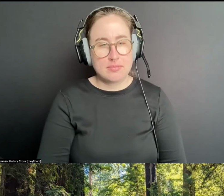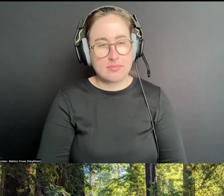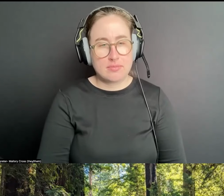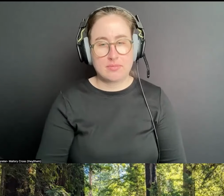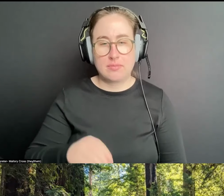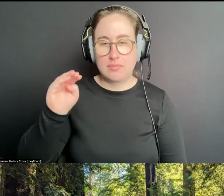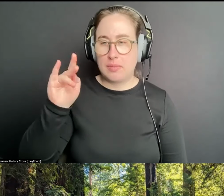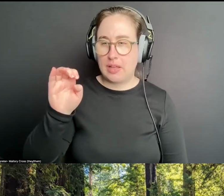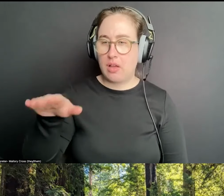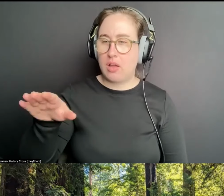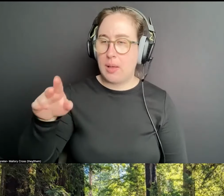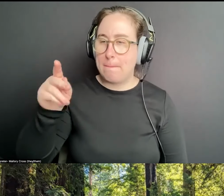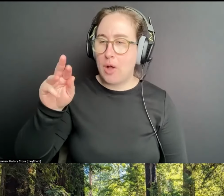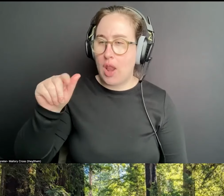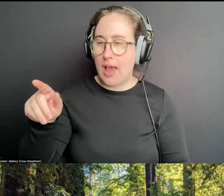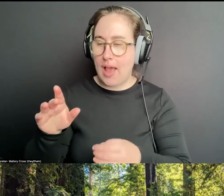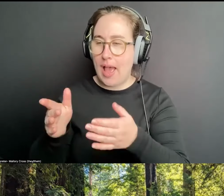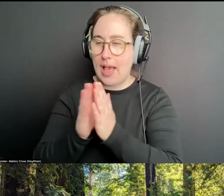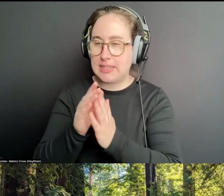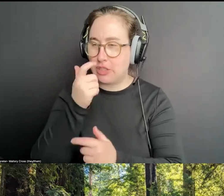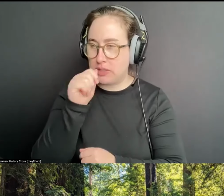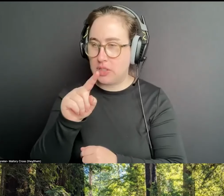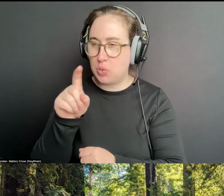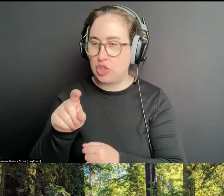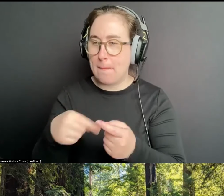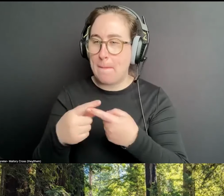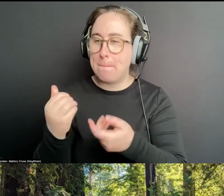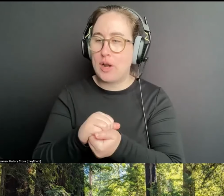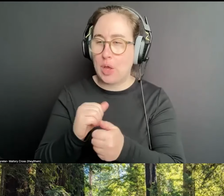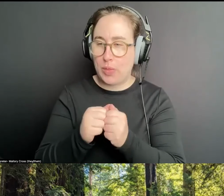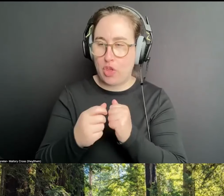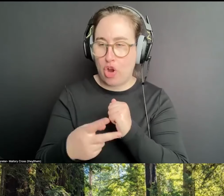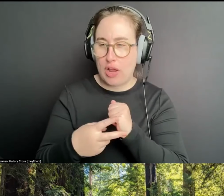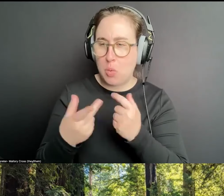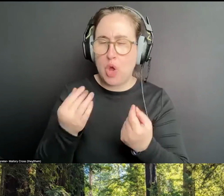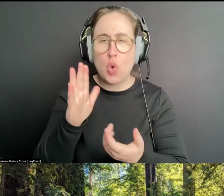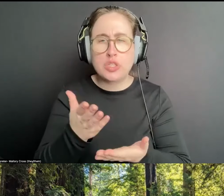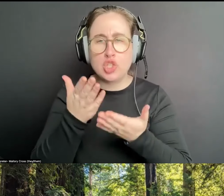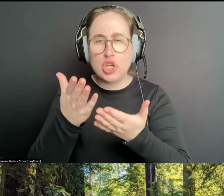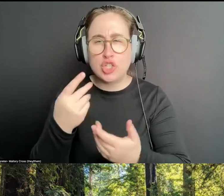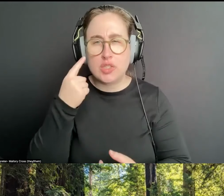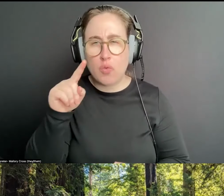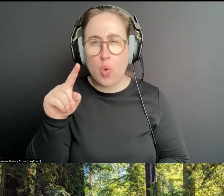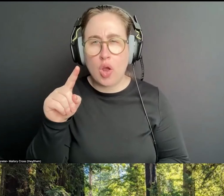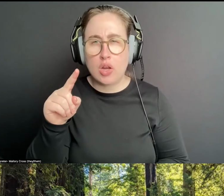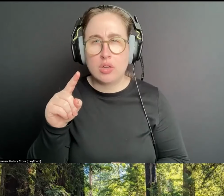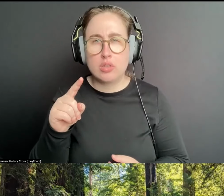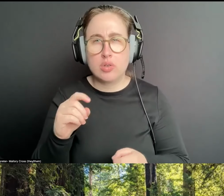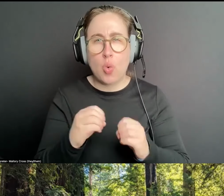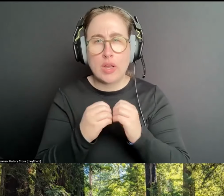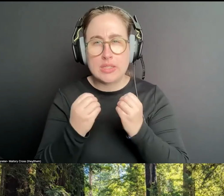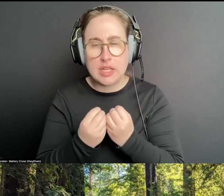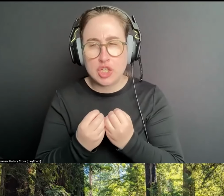Paula asked an interesting question here about partnering with the archive. I mean, what kind of suggestions would you have for